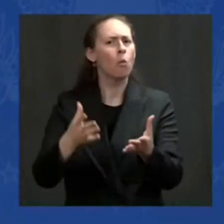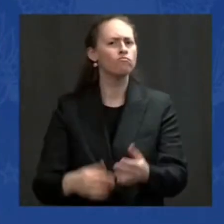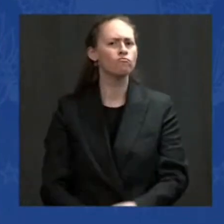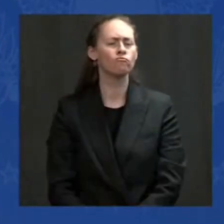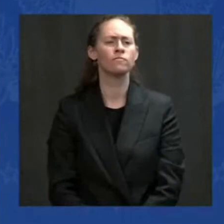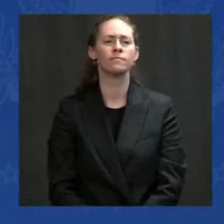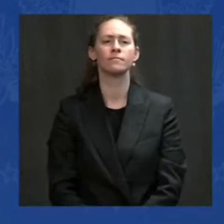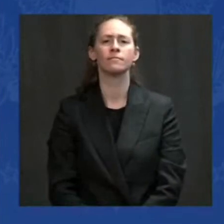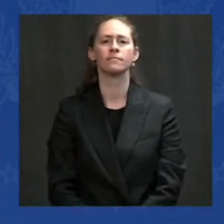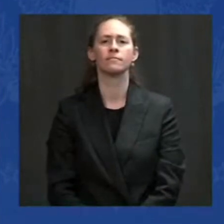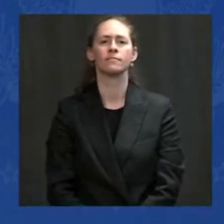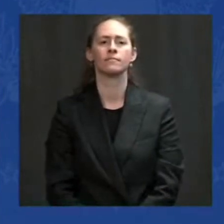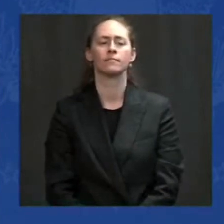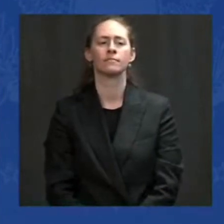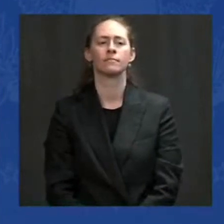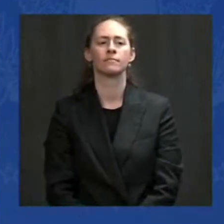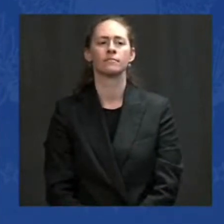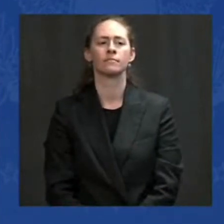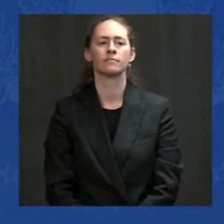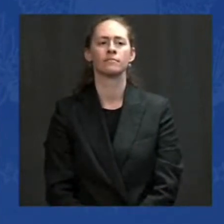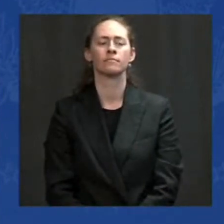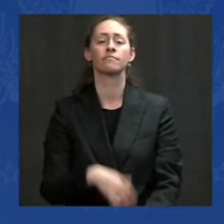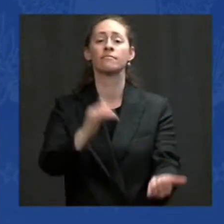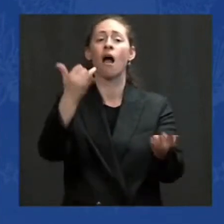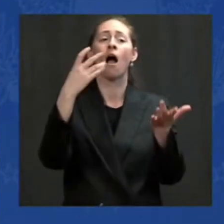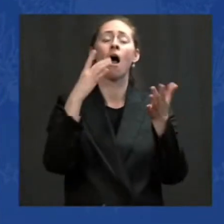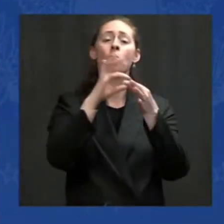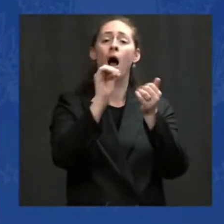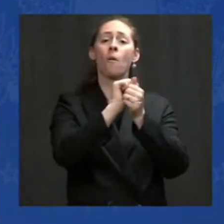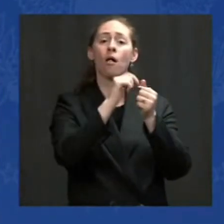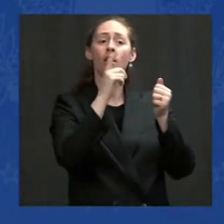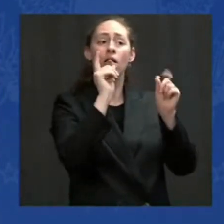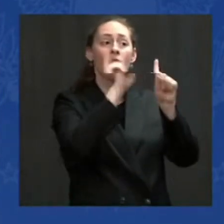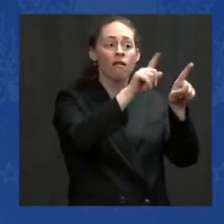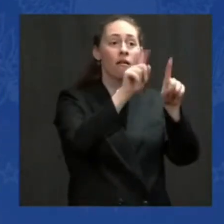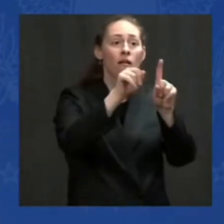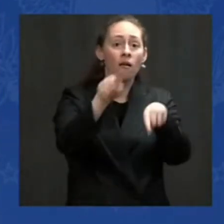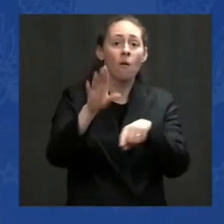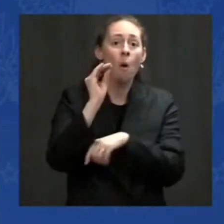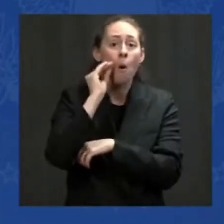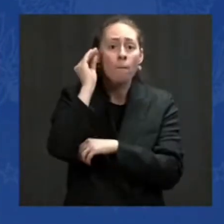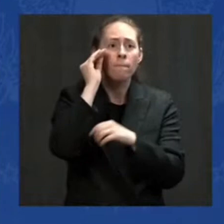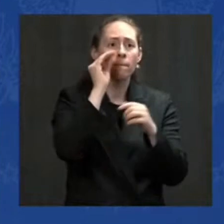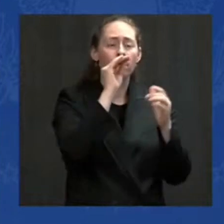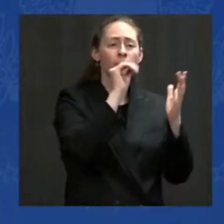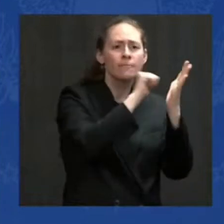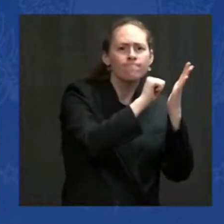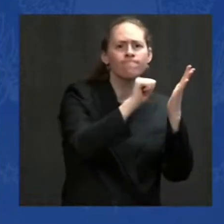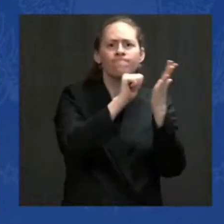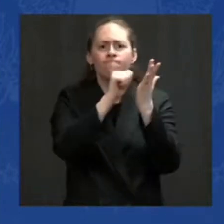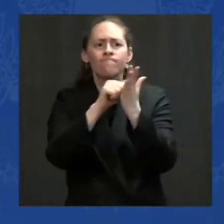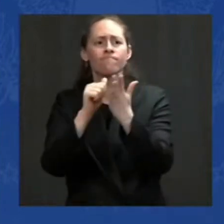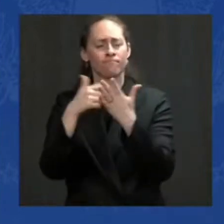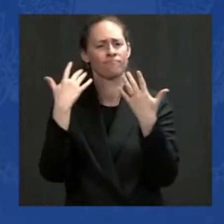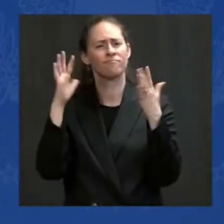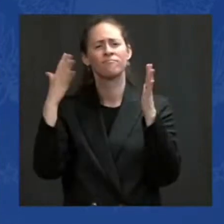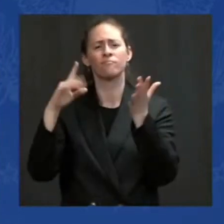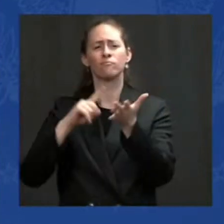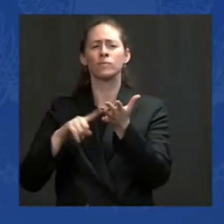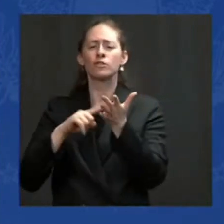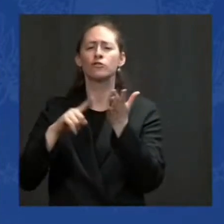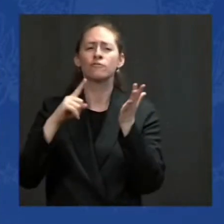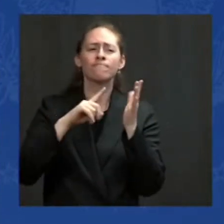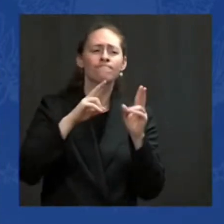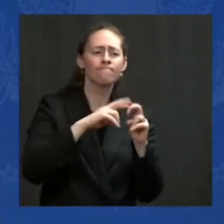the door-to-door, as we've said from the beginning, all of the studies, all of our experiences, the best people